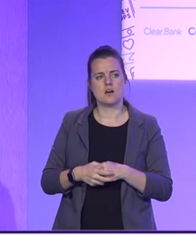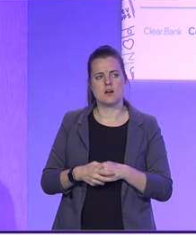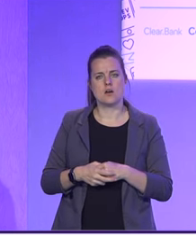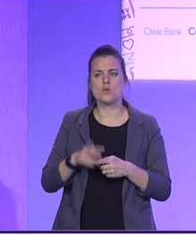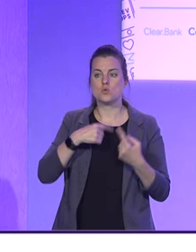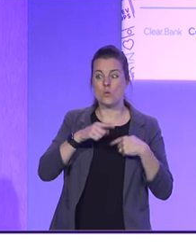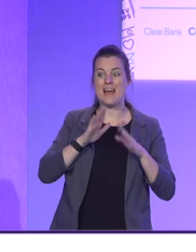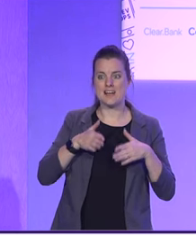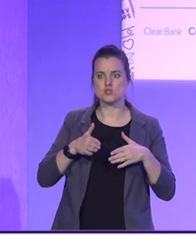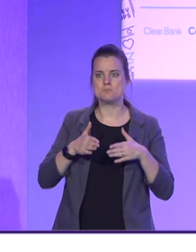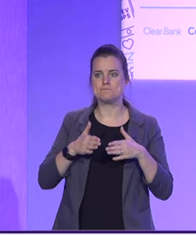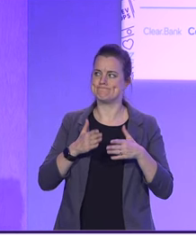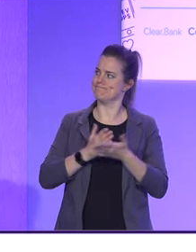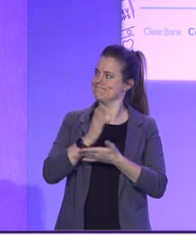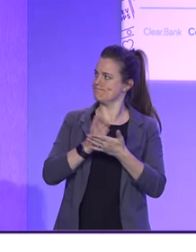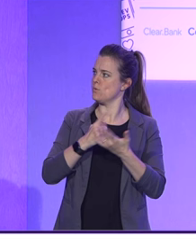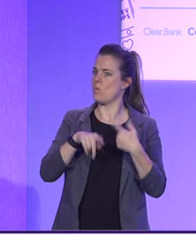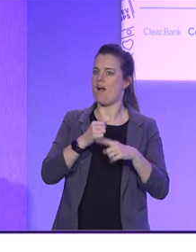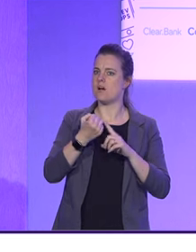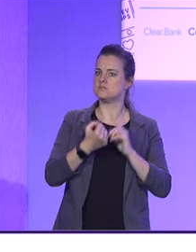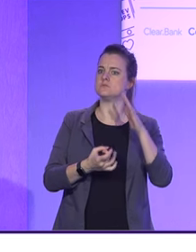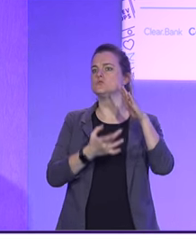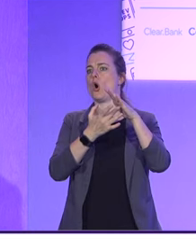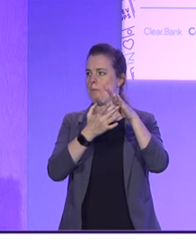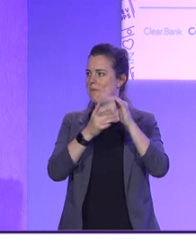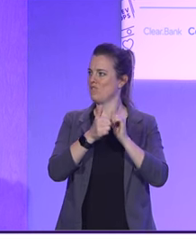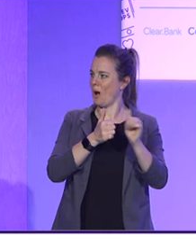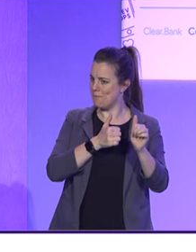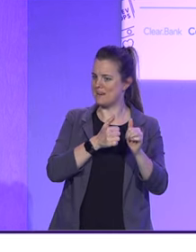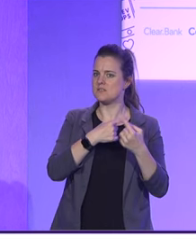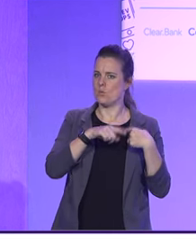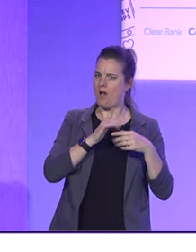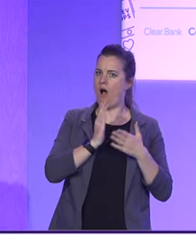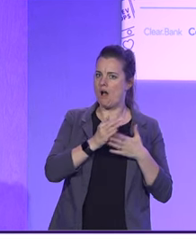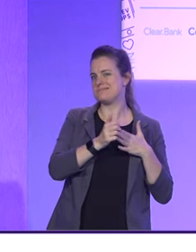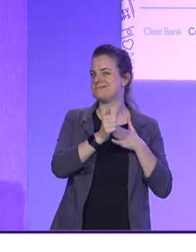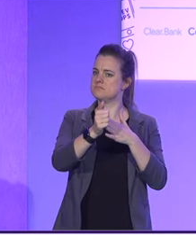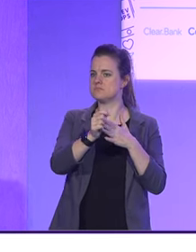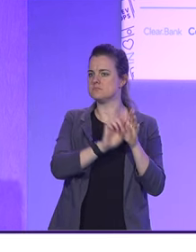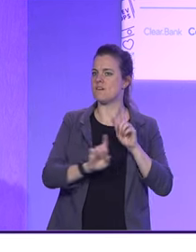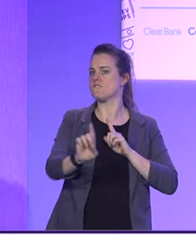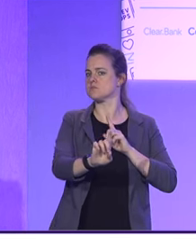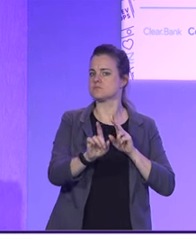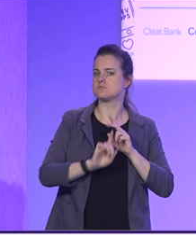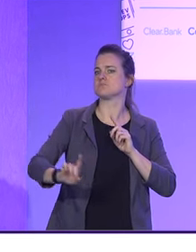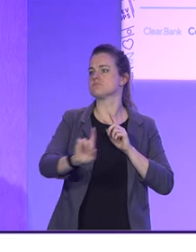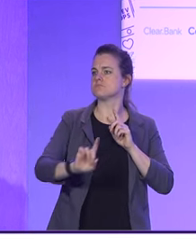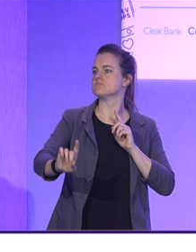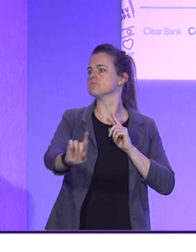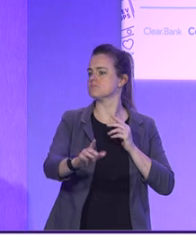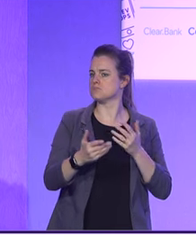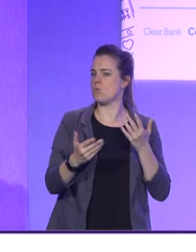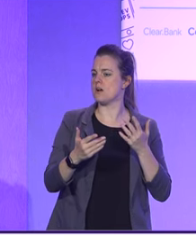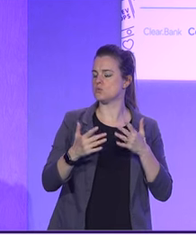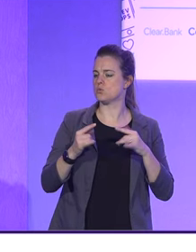have to be in the top, basically, of our companies. I don't know our competitors, but in our case, basically, we were in